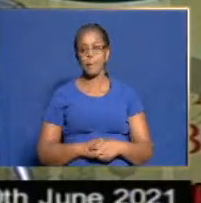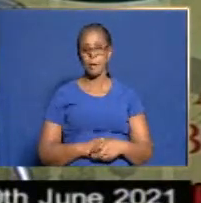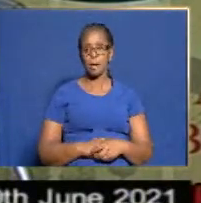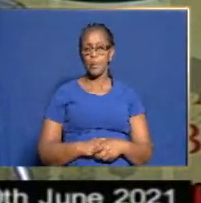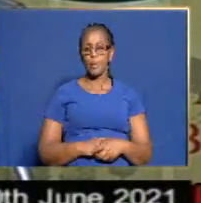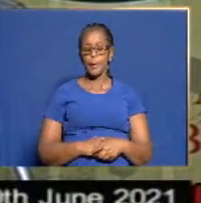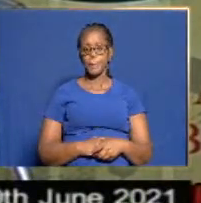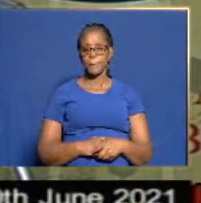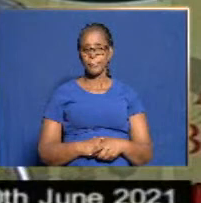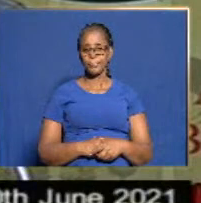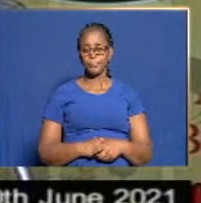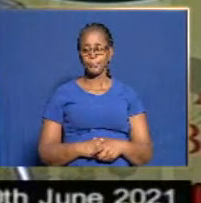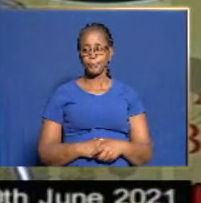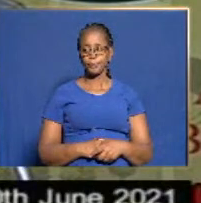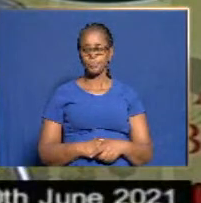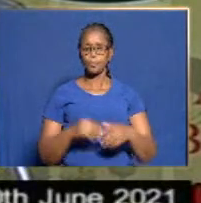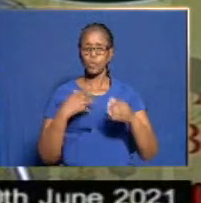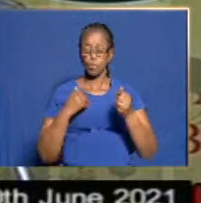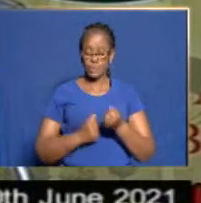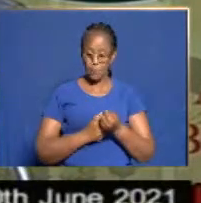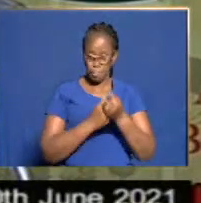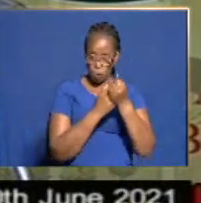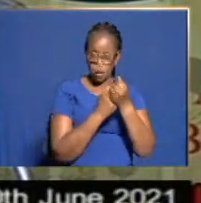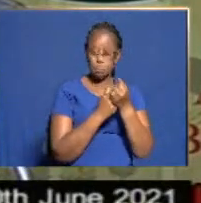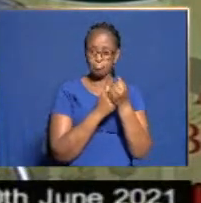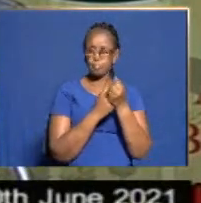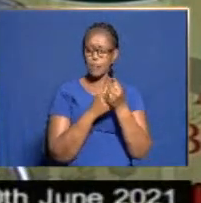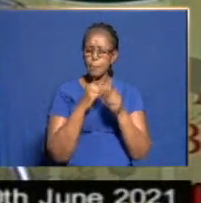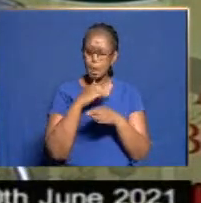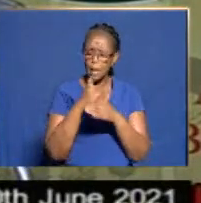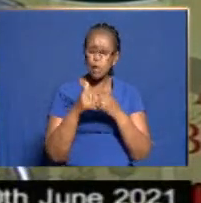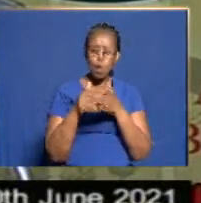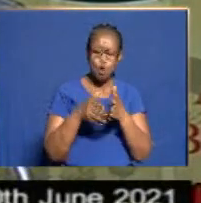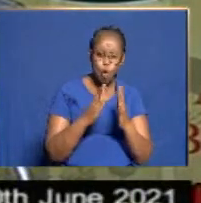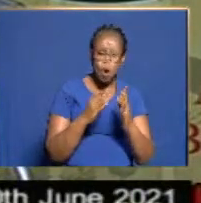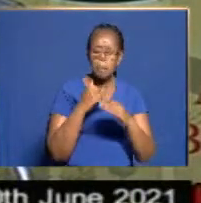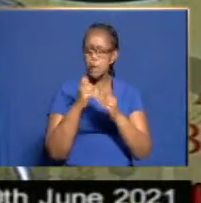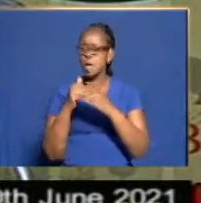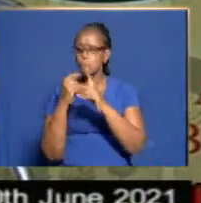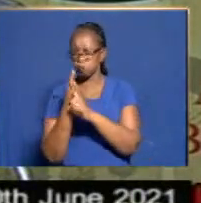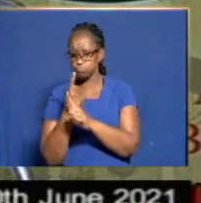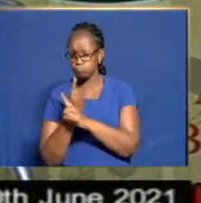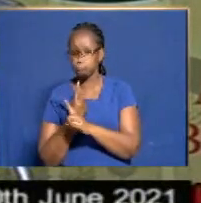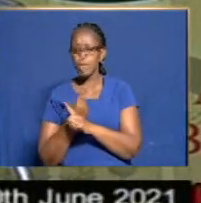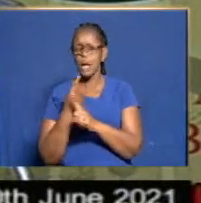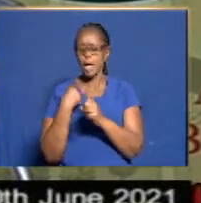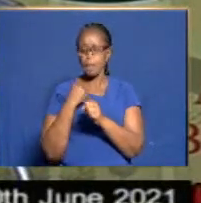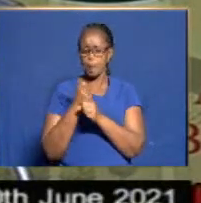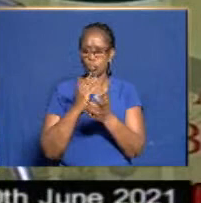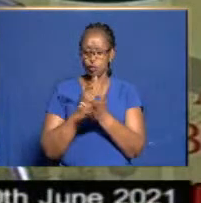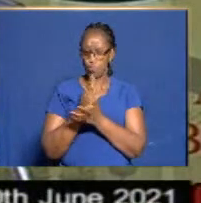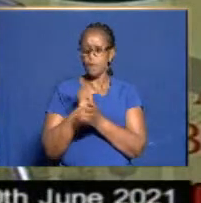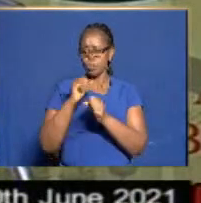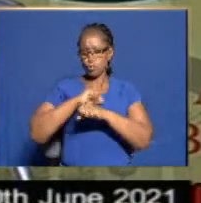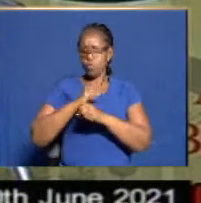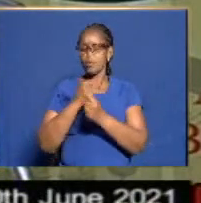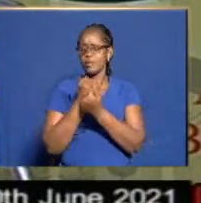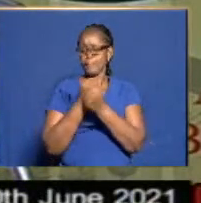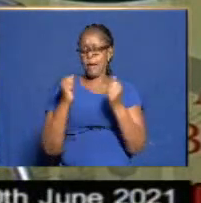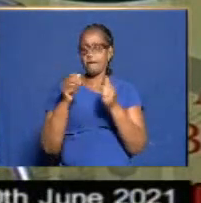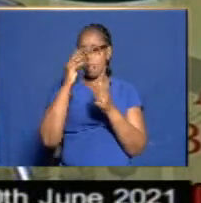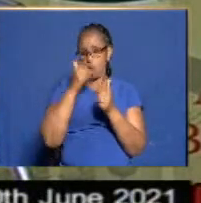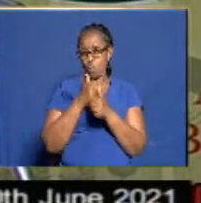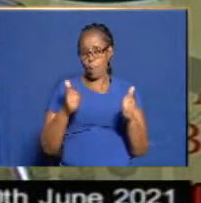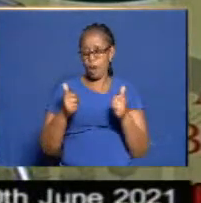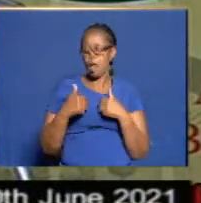Mr. Speaker, to support infrastructure development and ensure safe learning in our schools, I have proposed an allocation of KSH